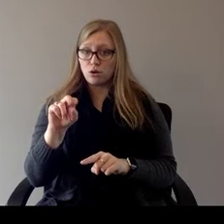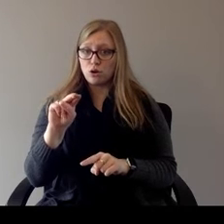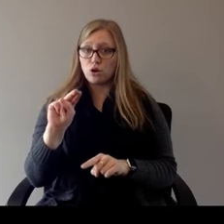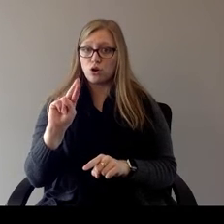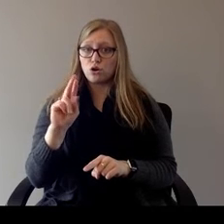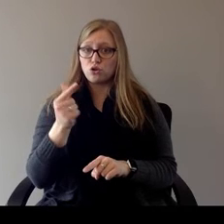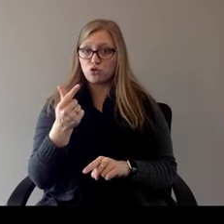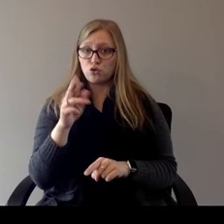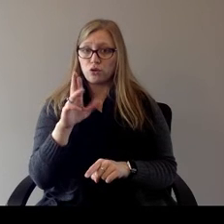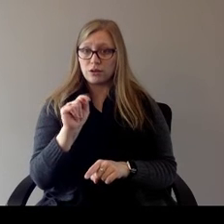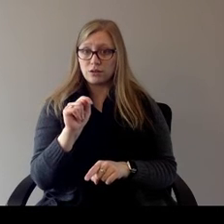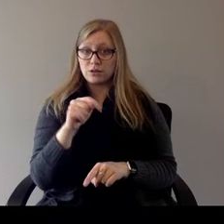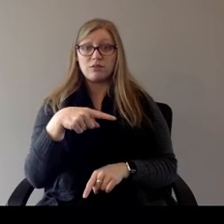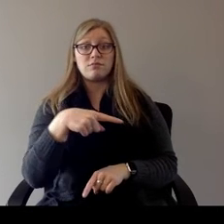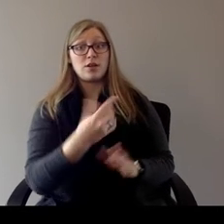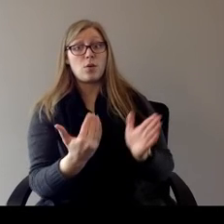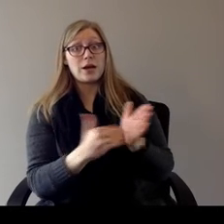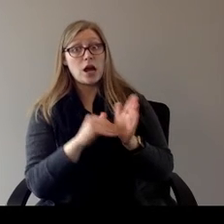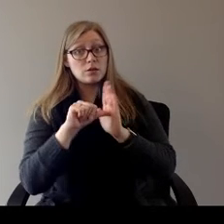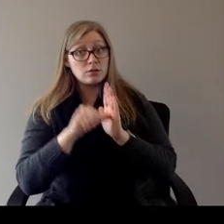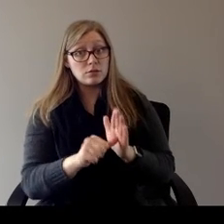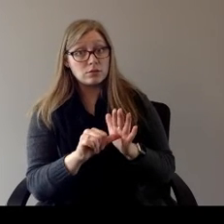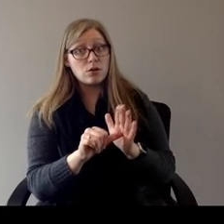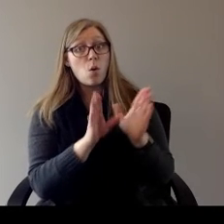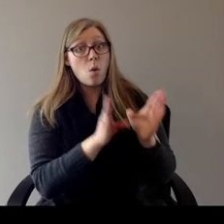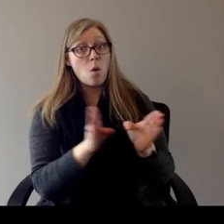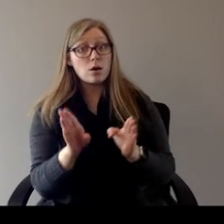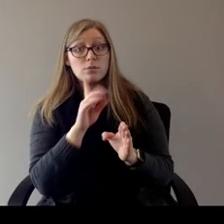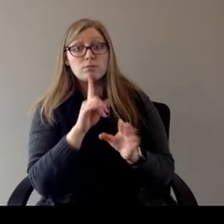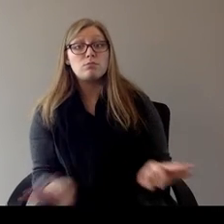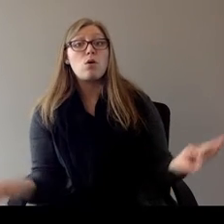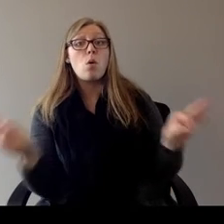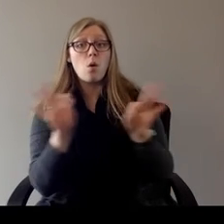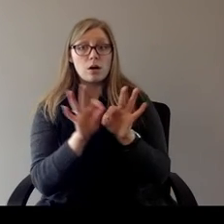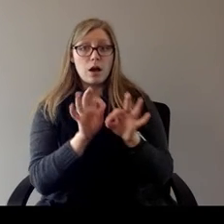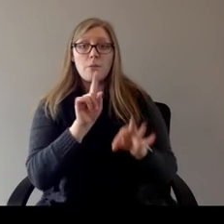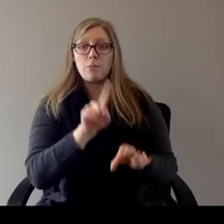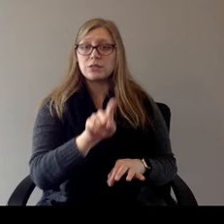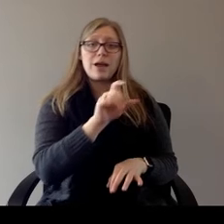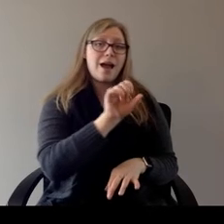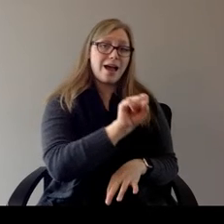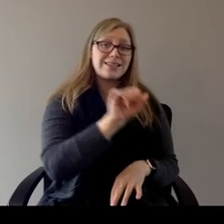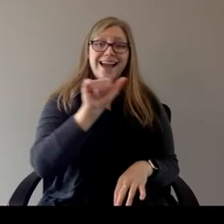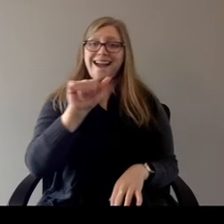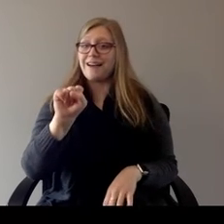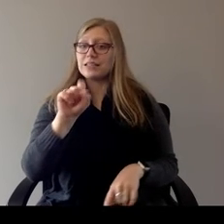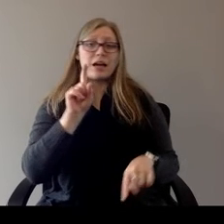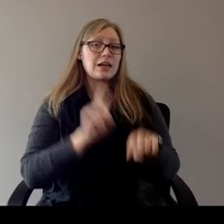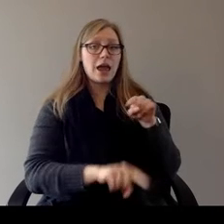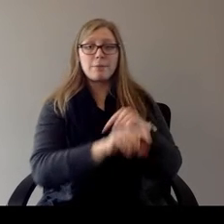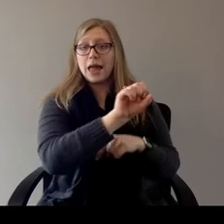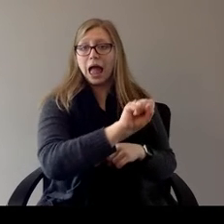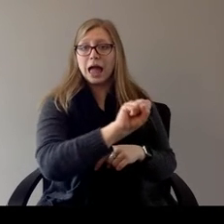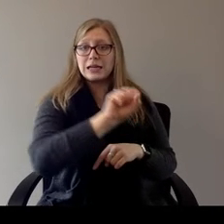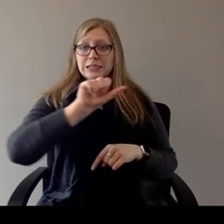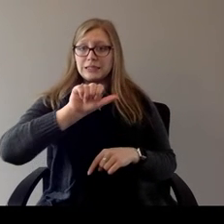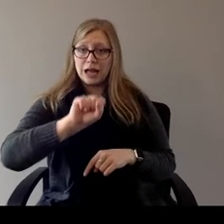is really important. That angle has to be between the two sides. It has to be the included